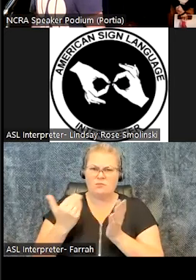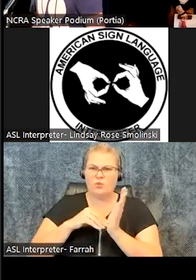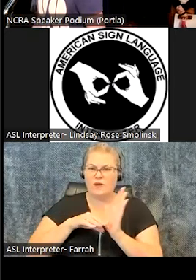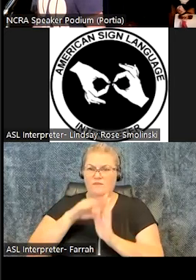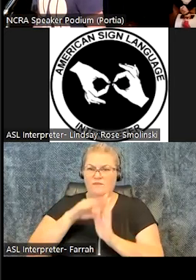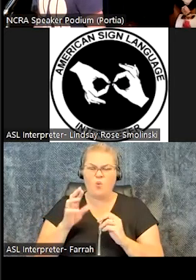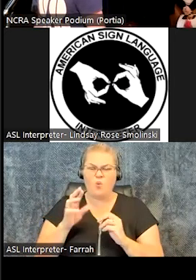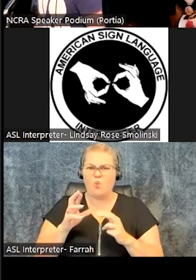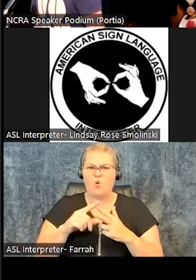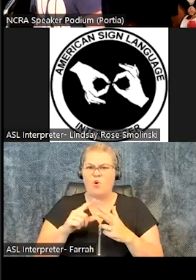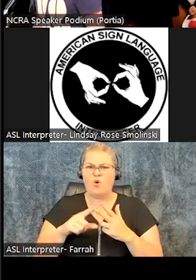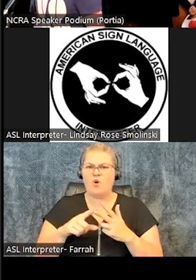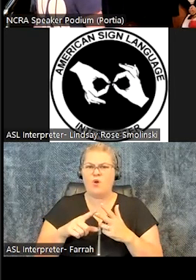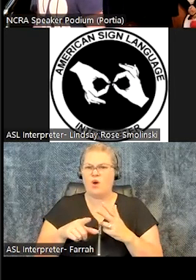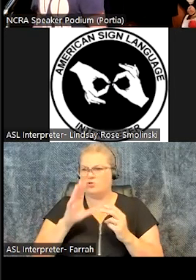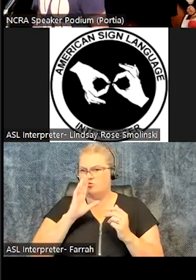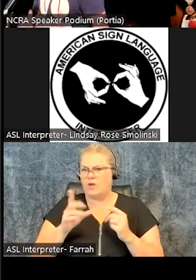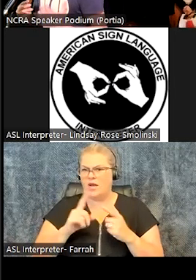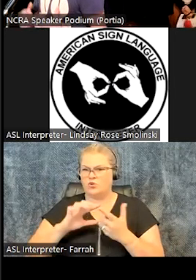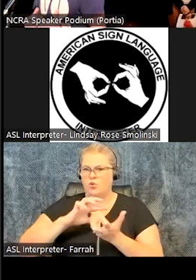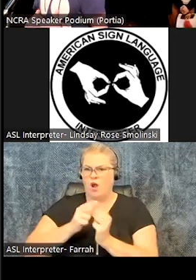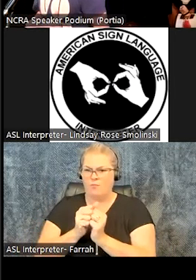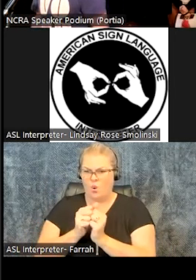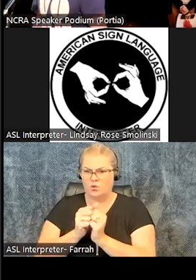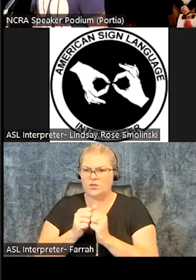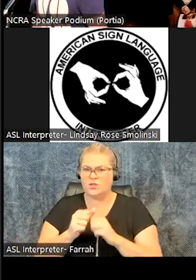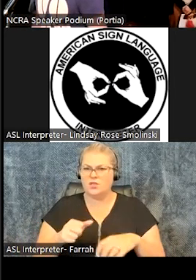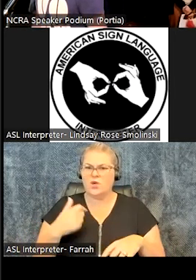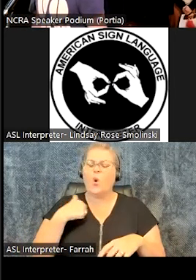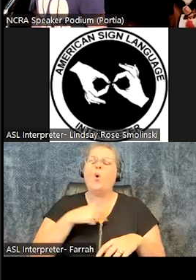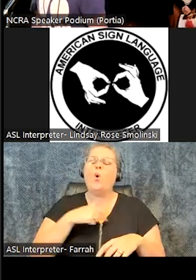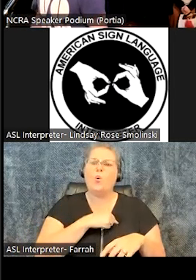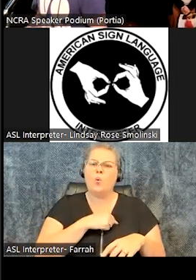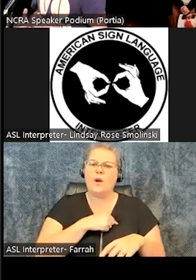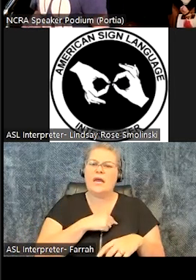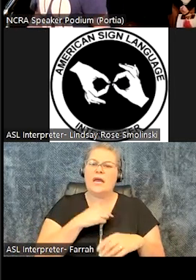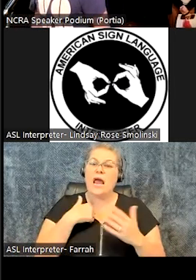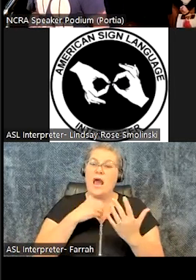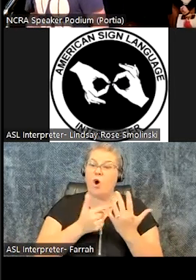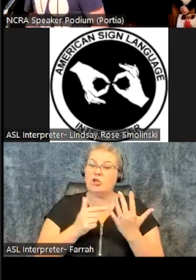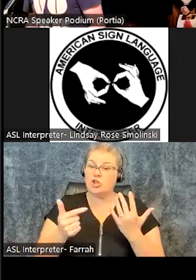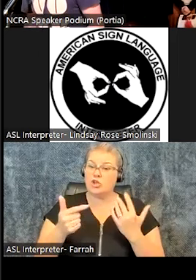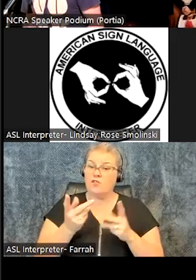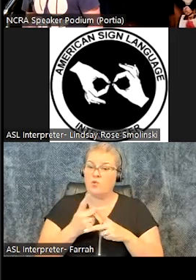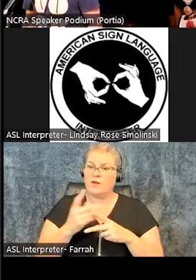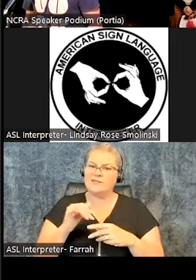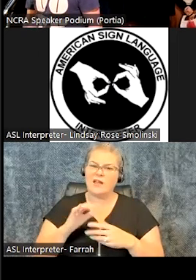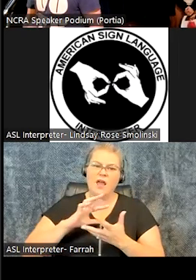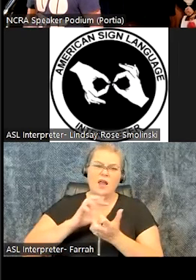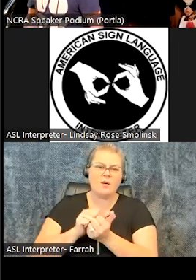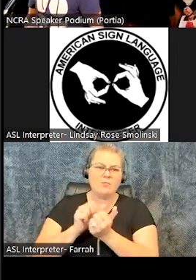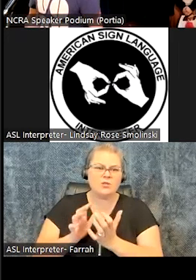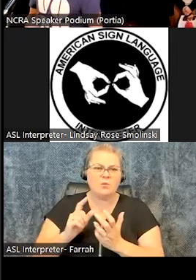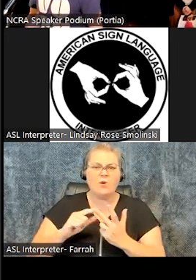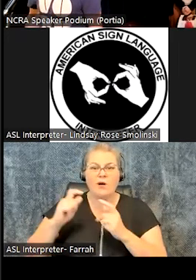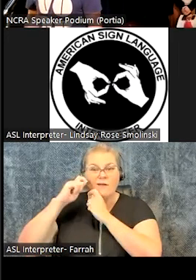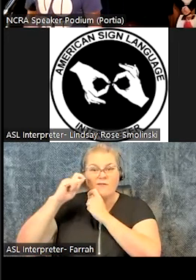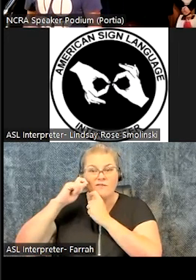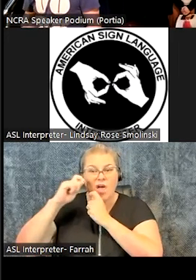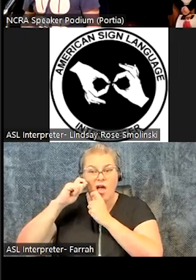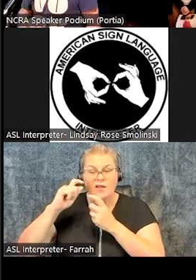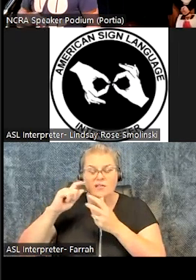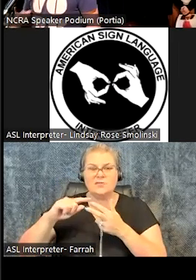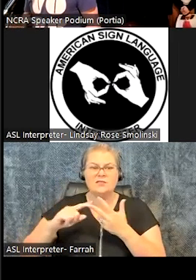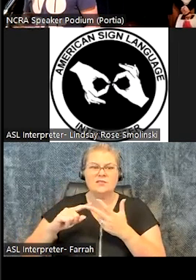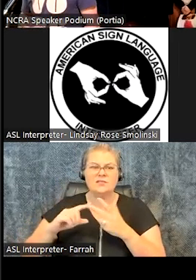go straight into your compost pile at home. So we do carry a lot of alternative products, such as compostable floss, compostable pop-up sponges,